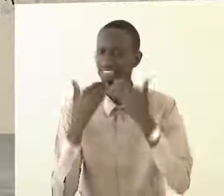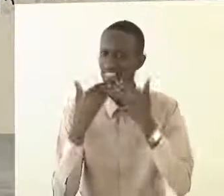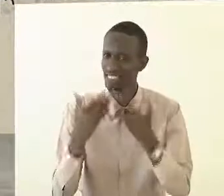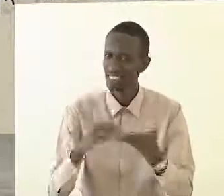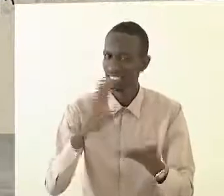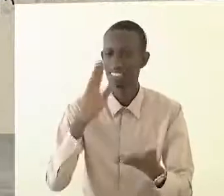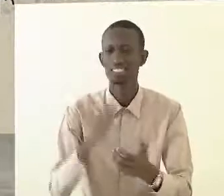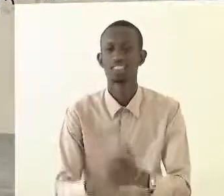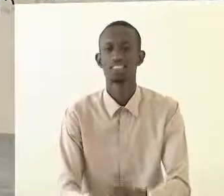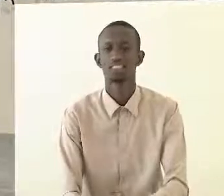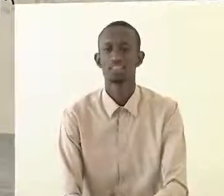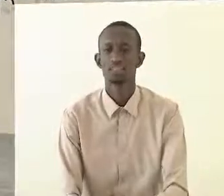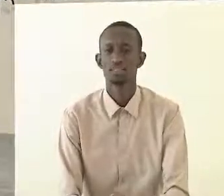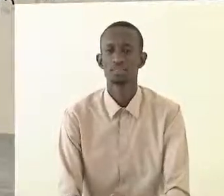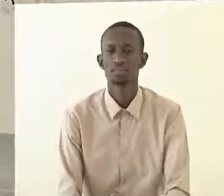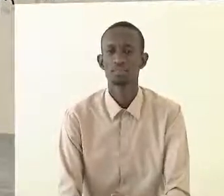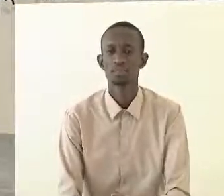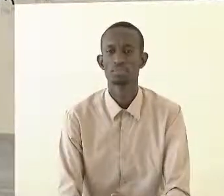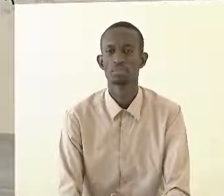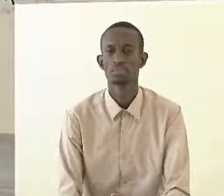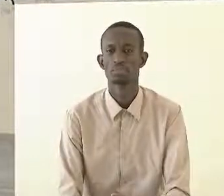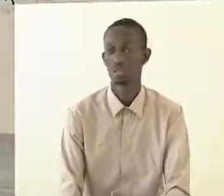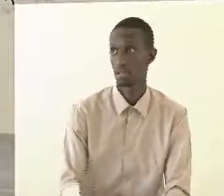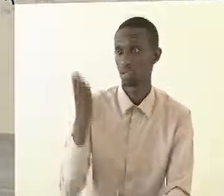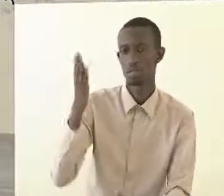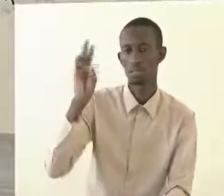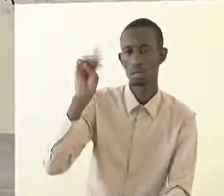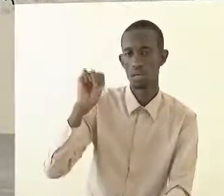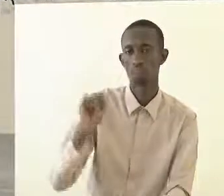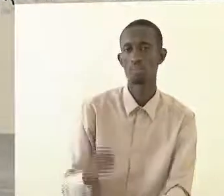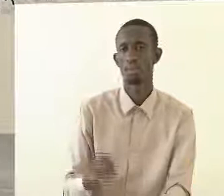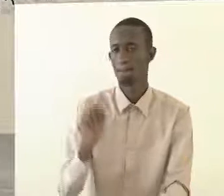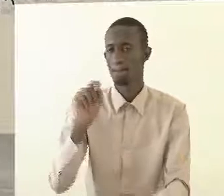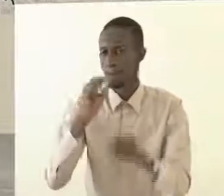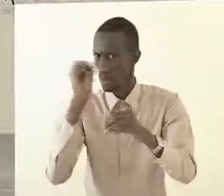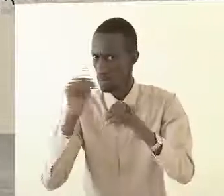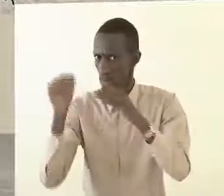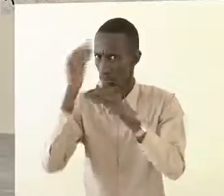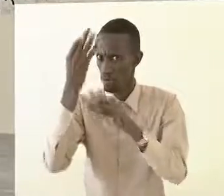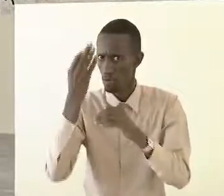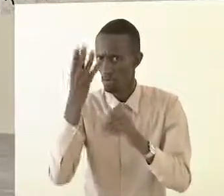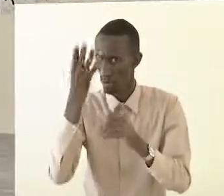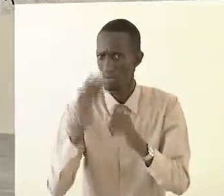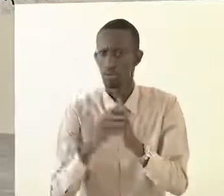much. Then that is m power 4 divided by 4 plus c.